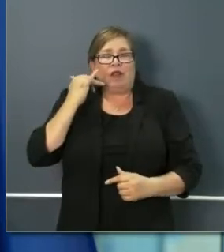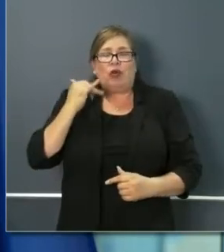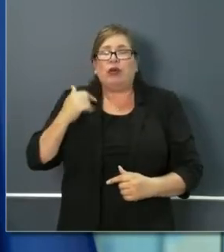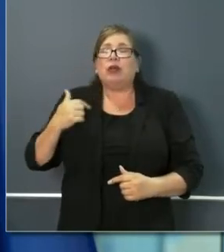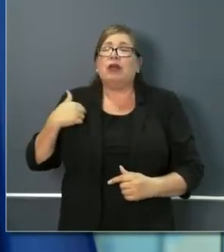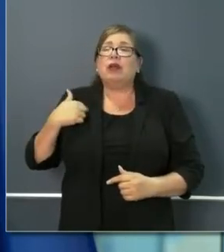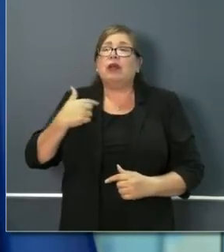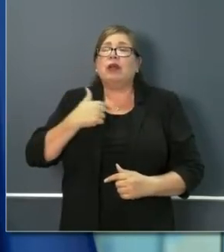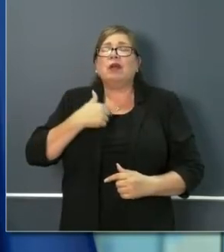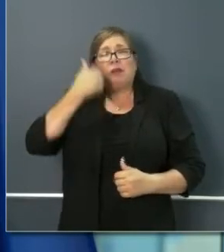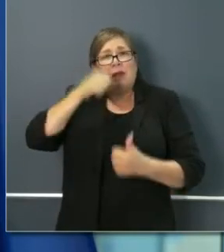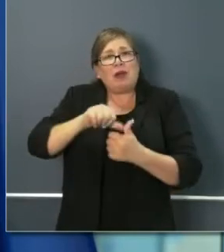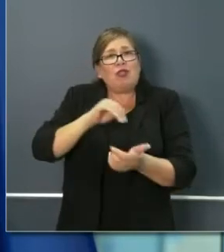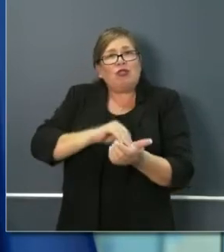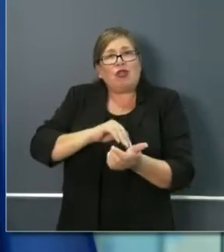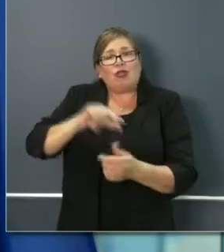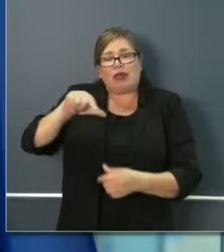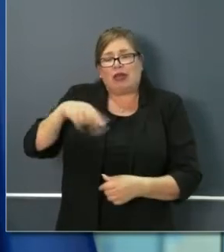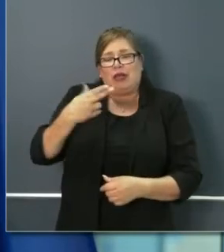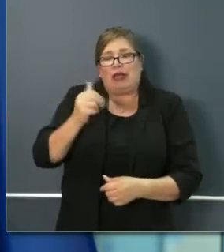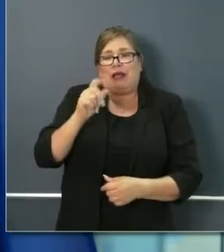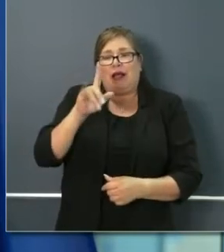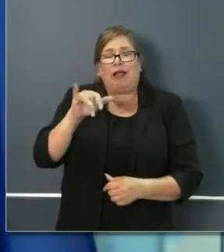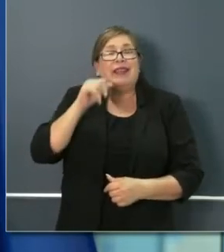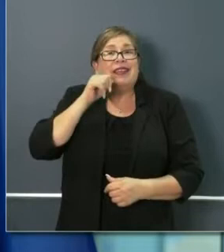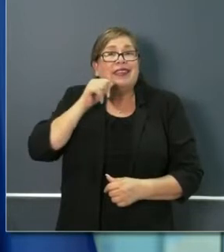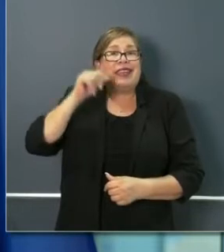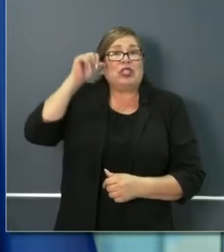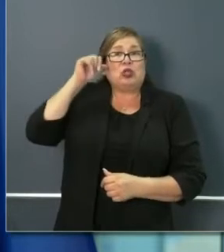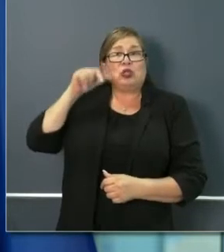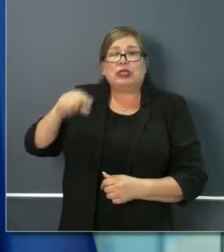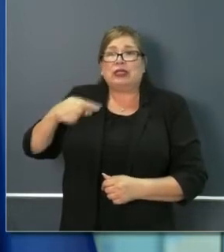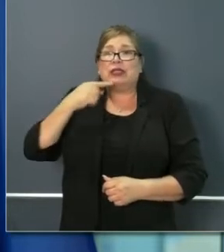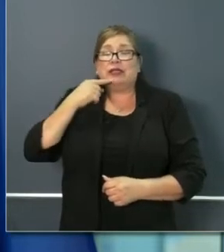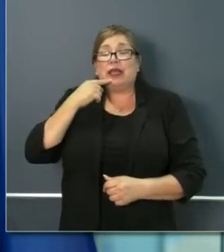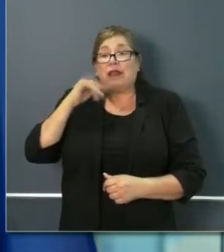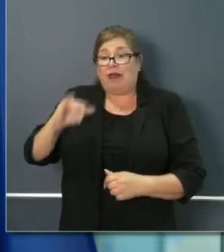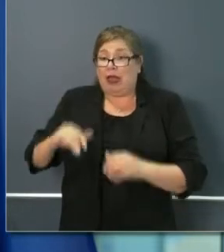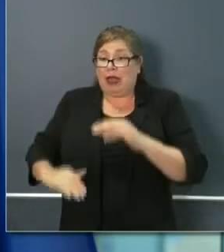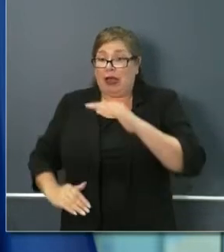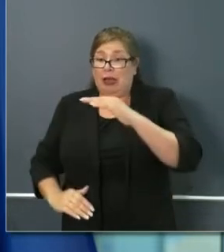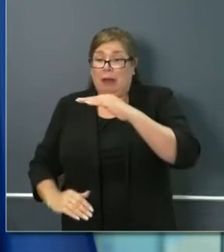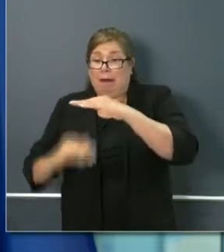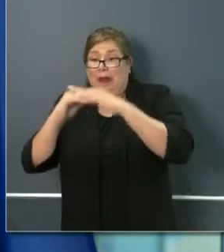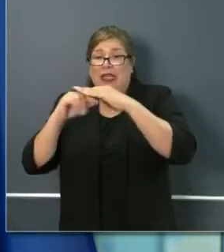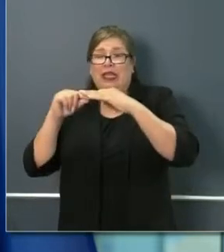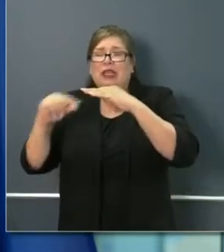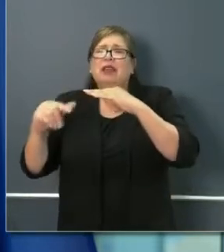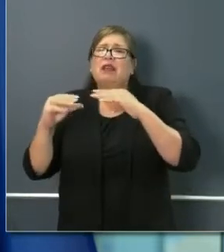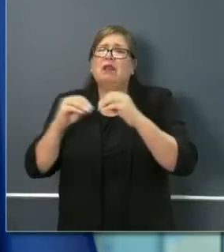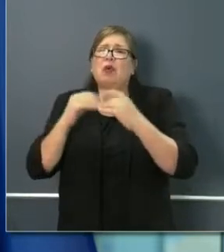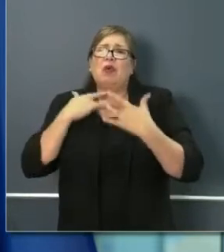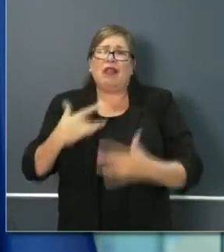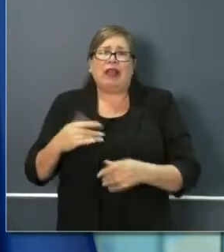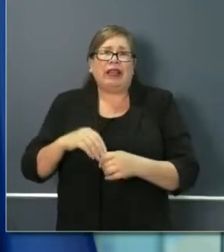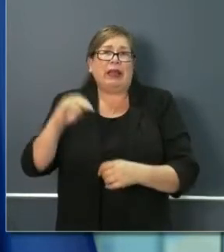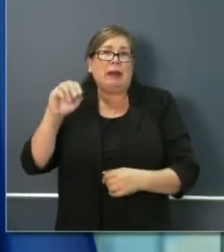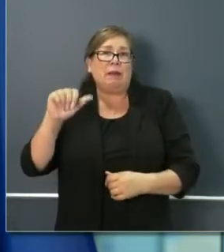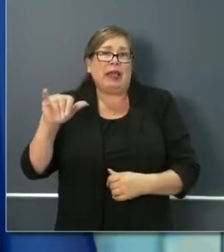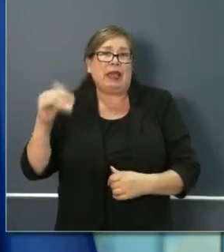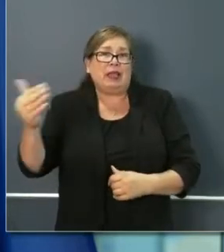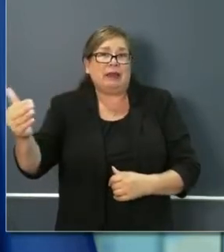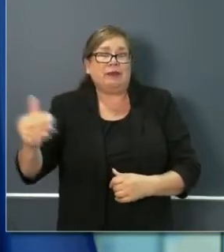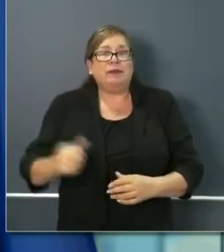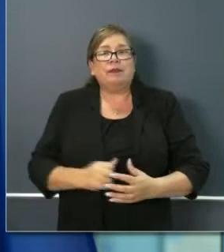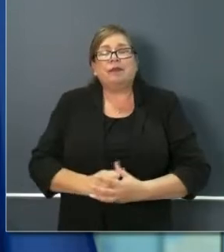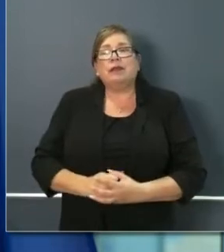by Dr. Galley yesterday, more likely in May. There is a worst-case scenario, phase two